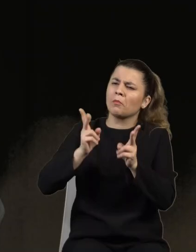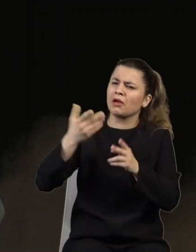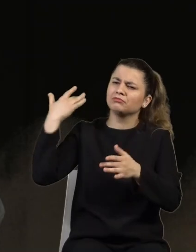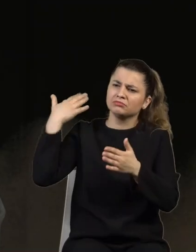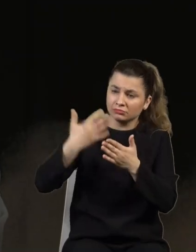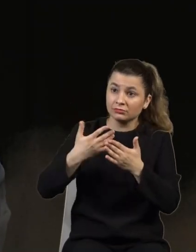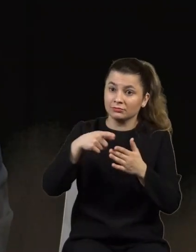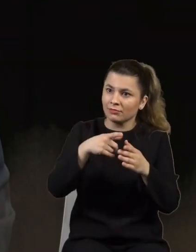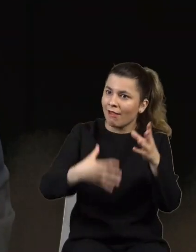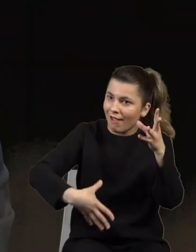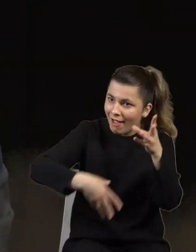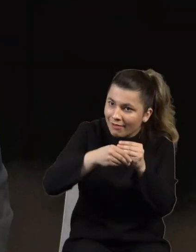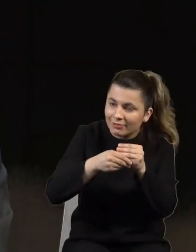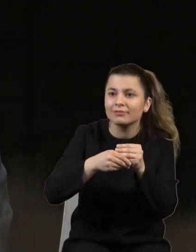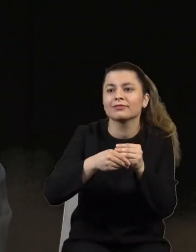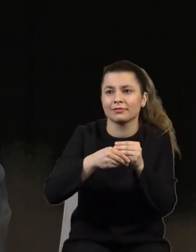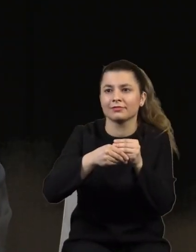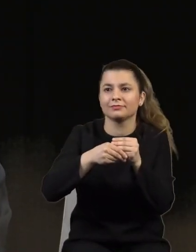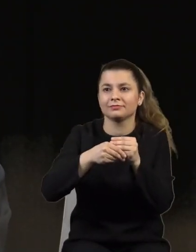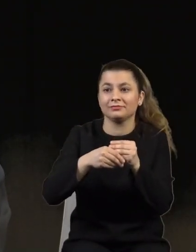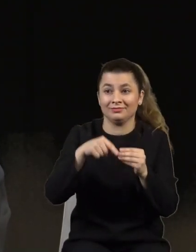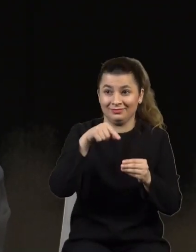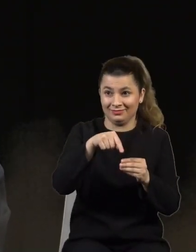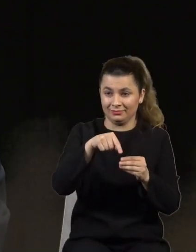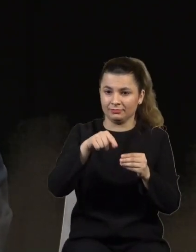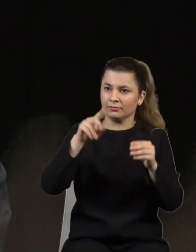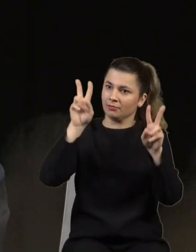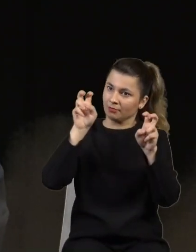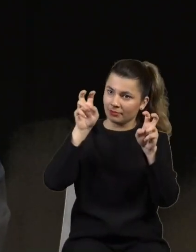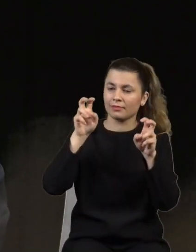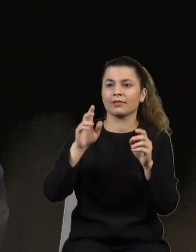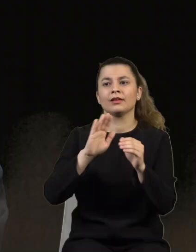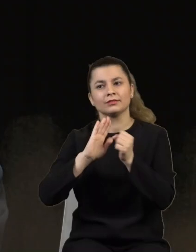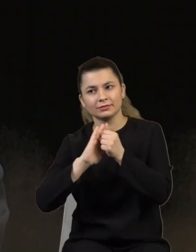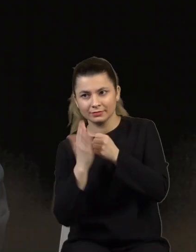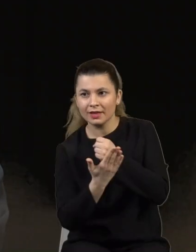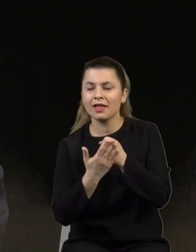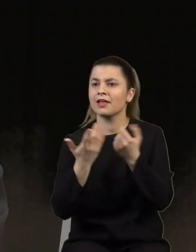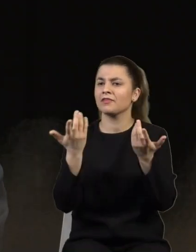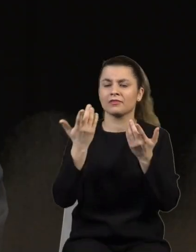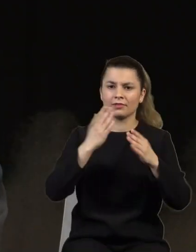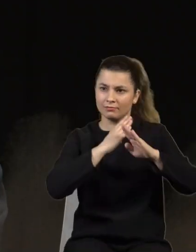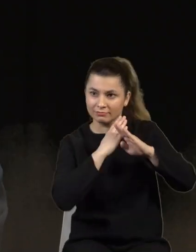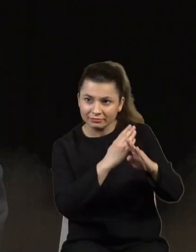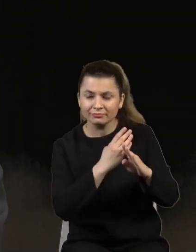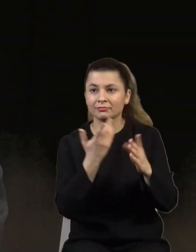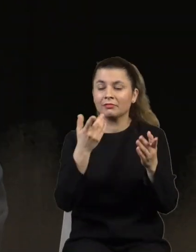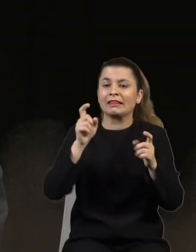of security and defense policy. Why not to decide, for instance, at the level of